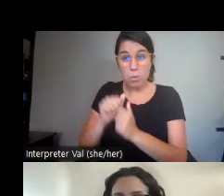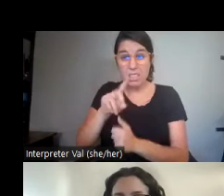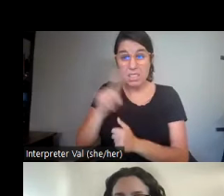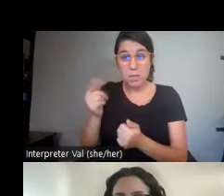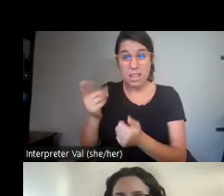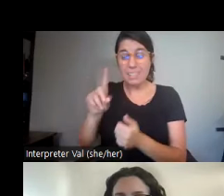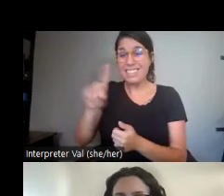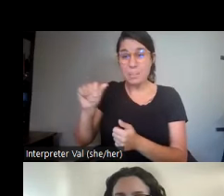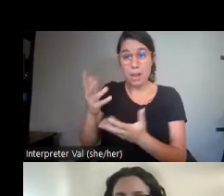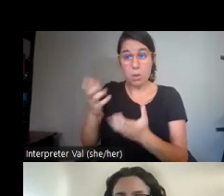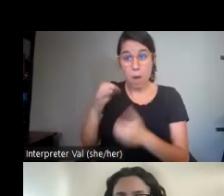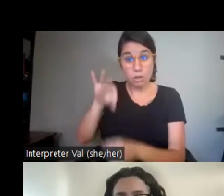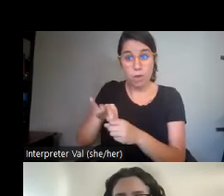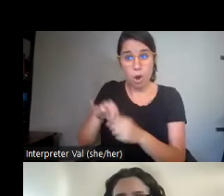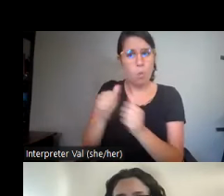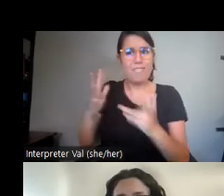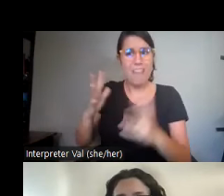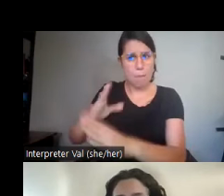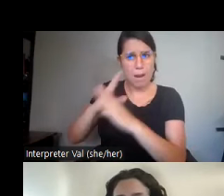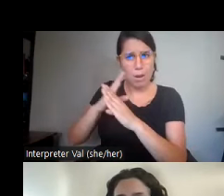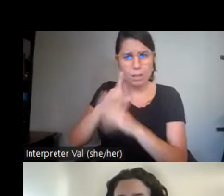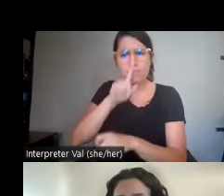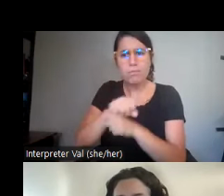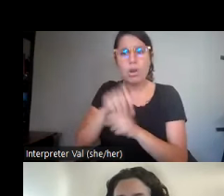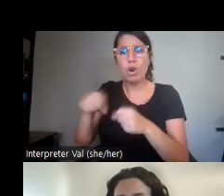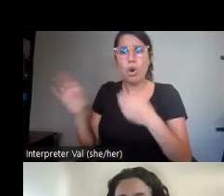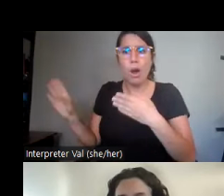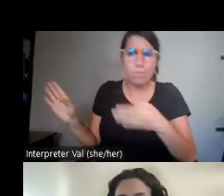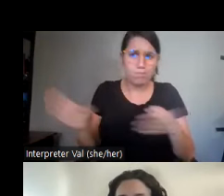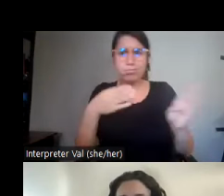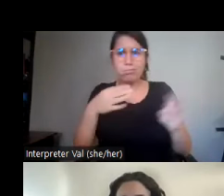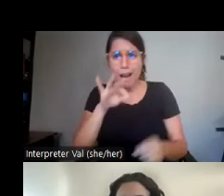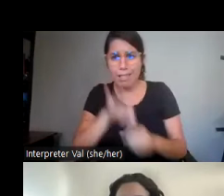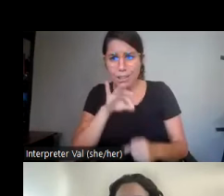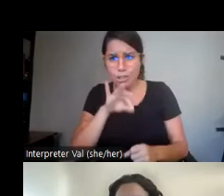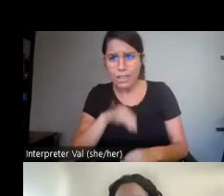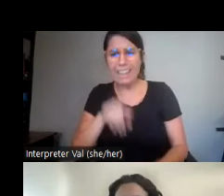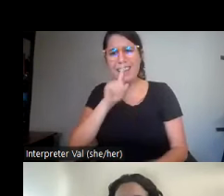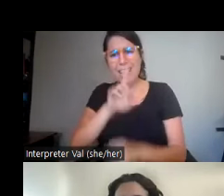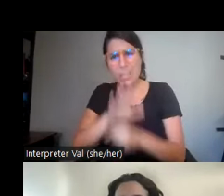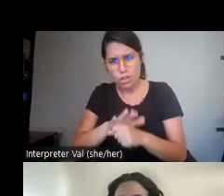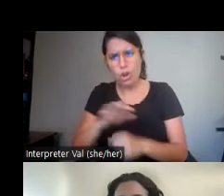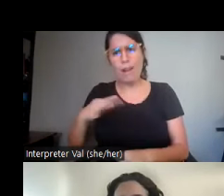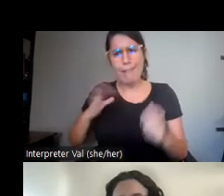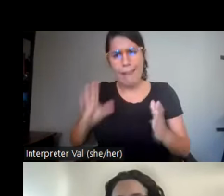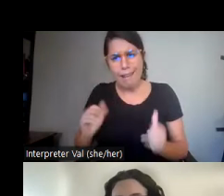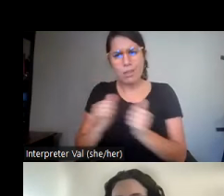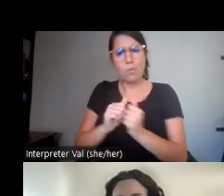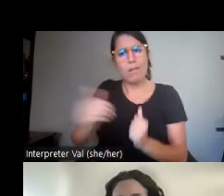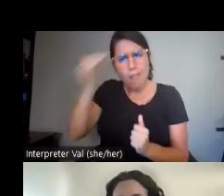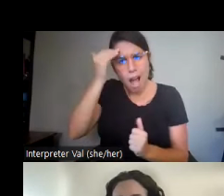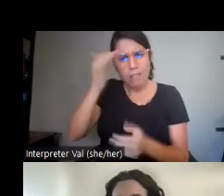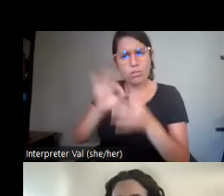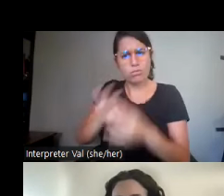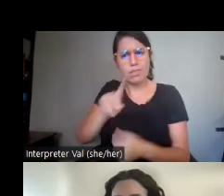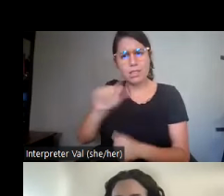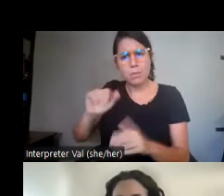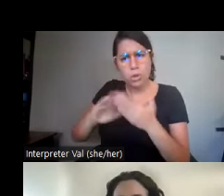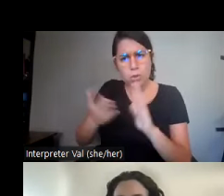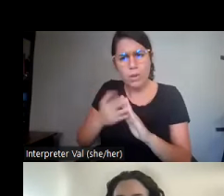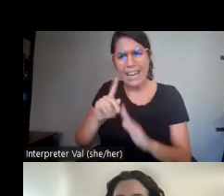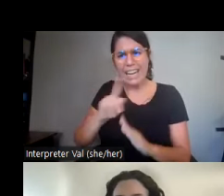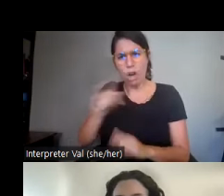without significant barriers, it could actually swing elections and ensure that candidates with knowledge of the disability